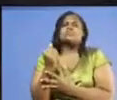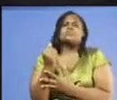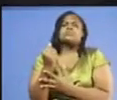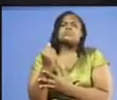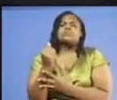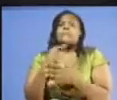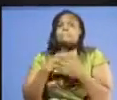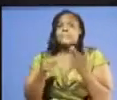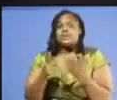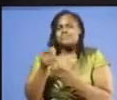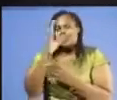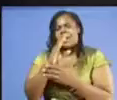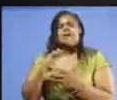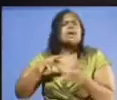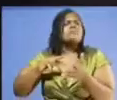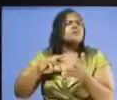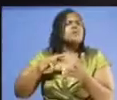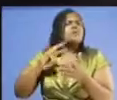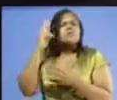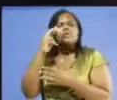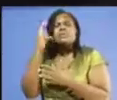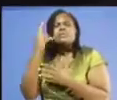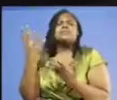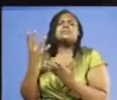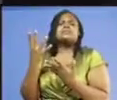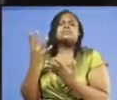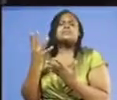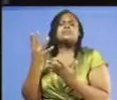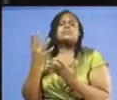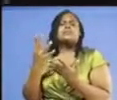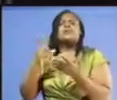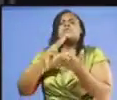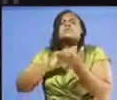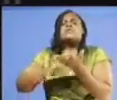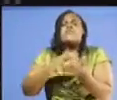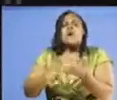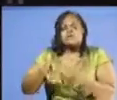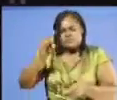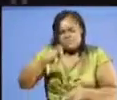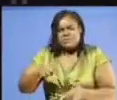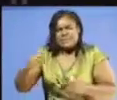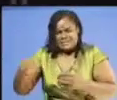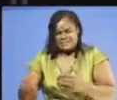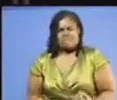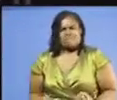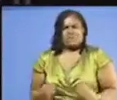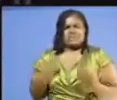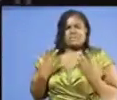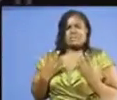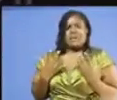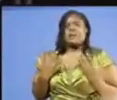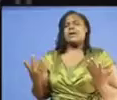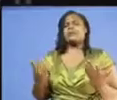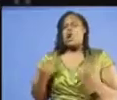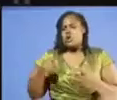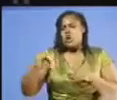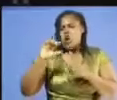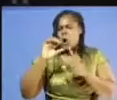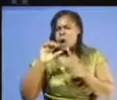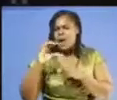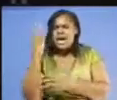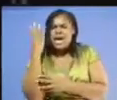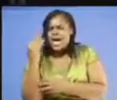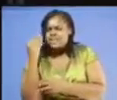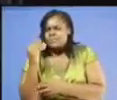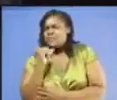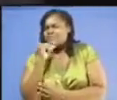good reason. The text has to speak to us. Because your thorn is not mine. And my thorn is not yours.